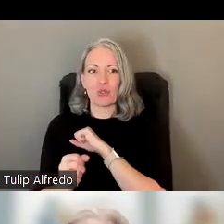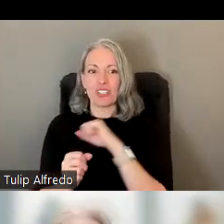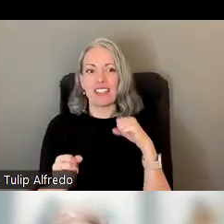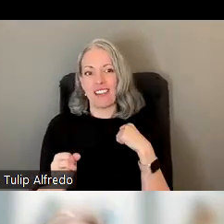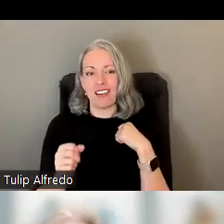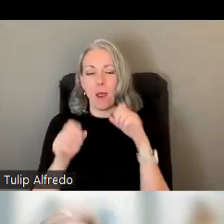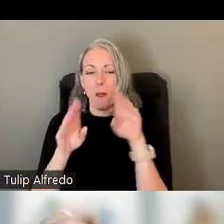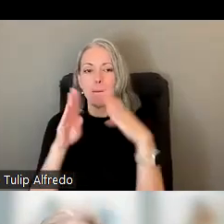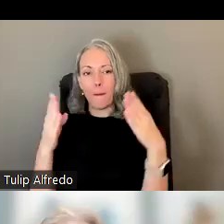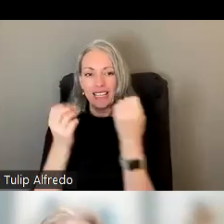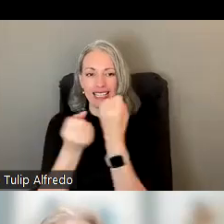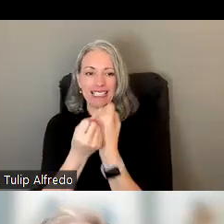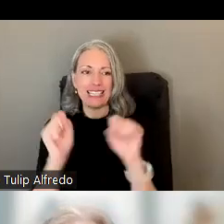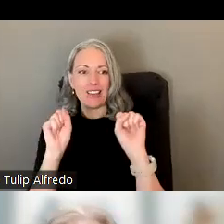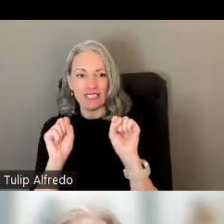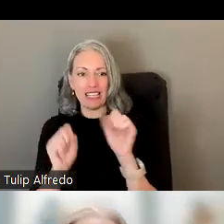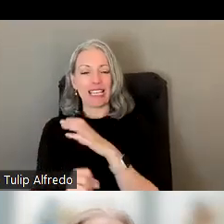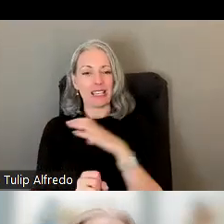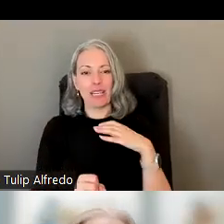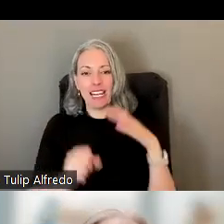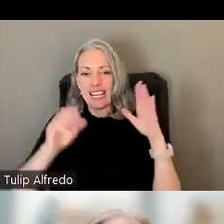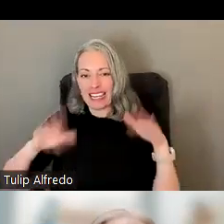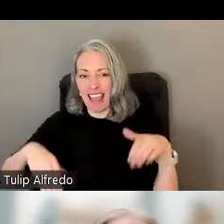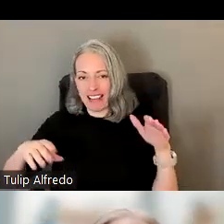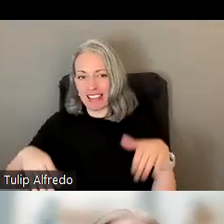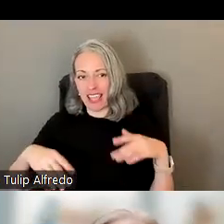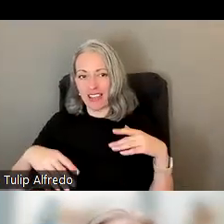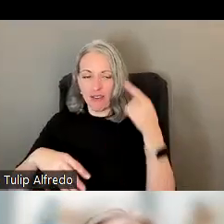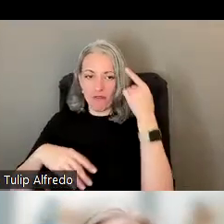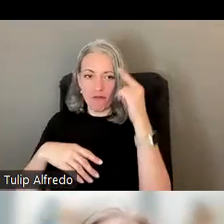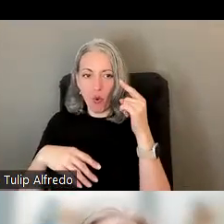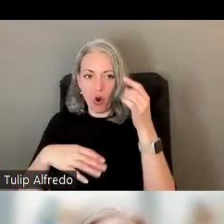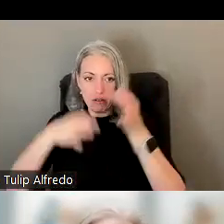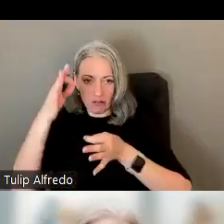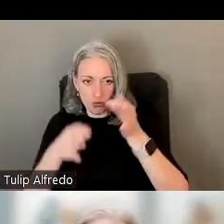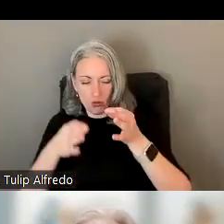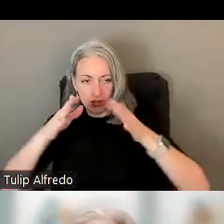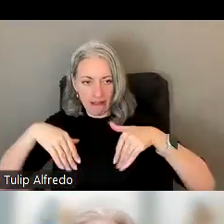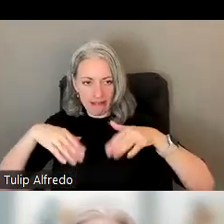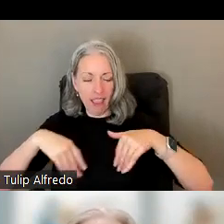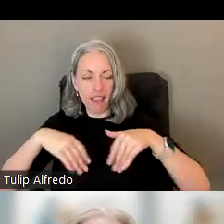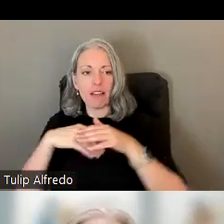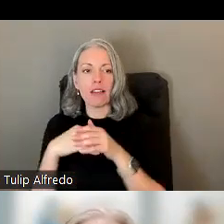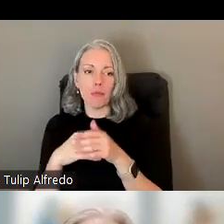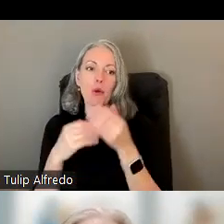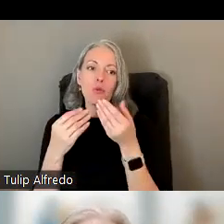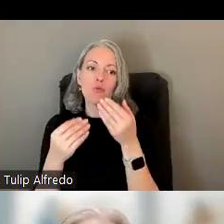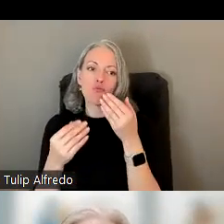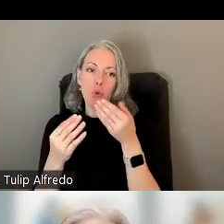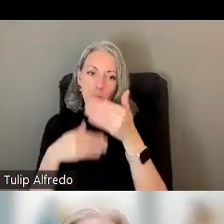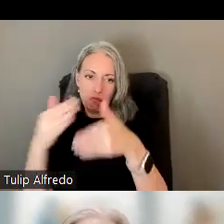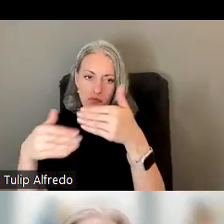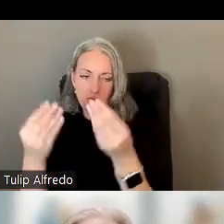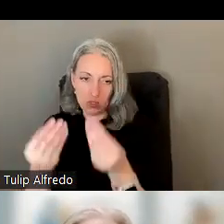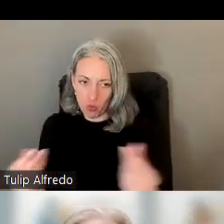Committee. So not yet set for a hearing date, but we moved through the Assembly pretty smoothly and are hoping for the